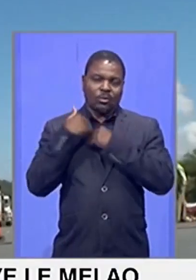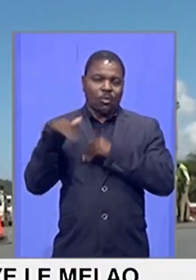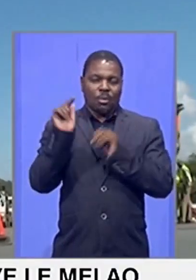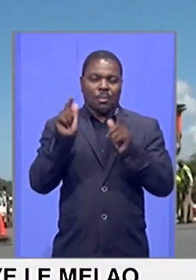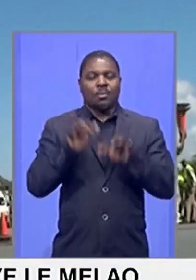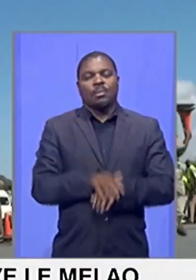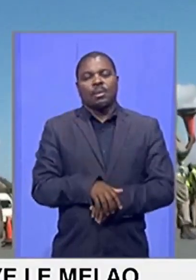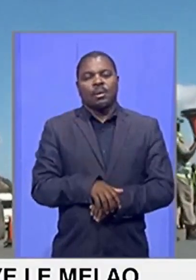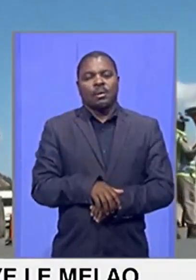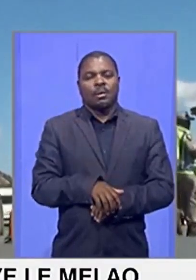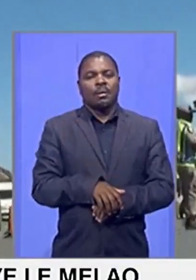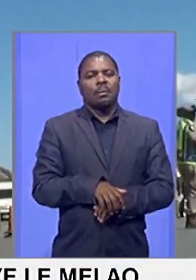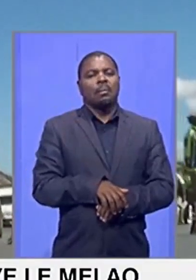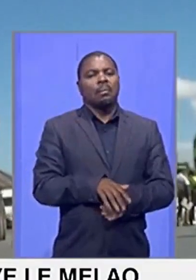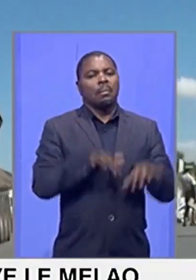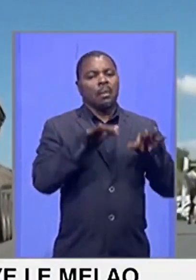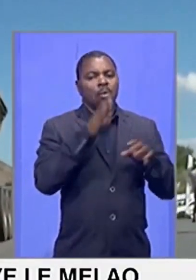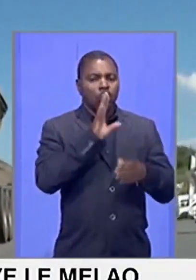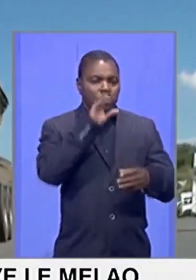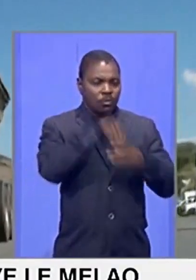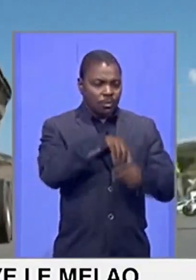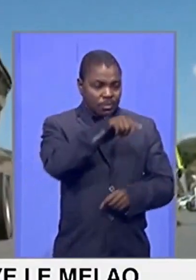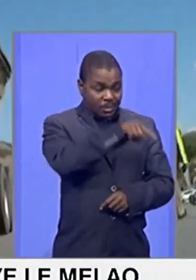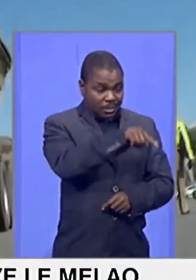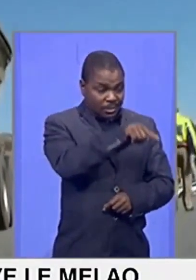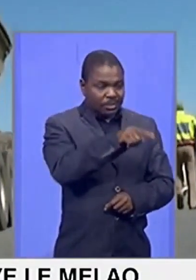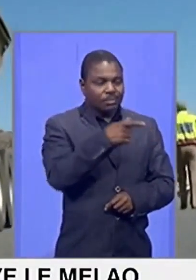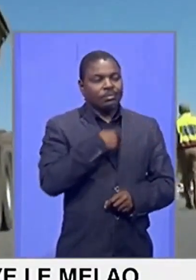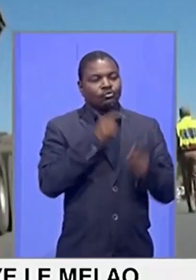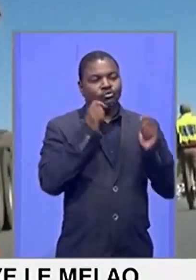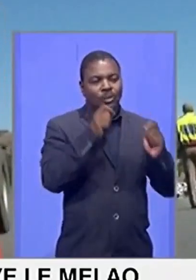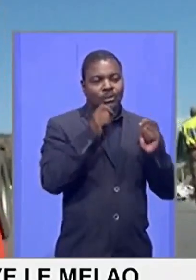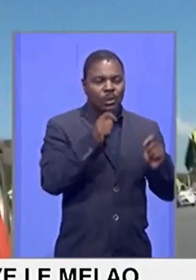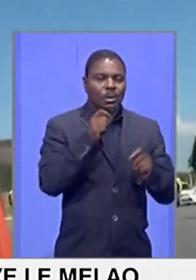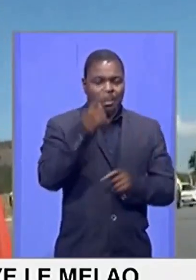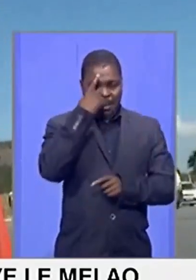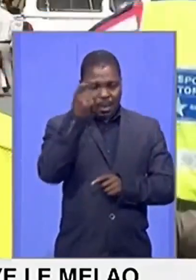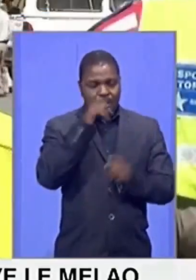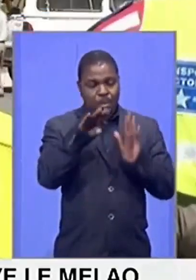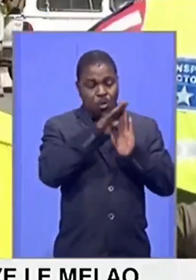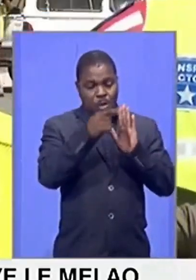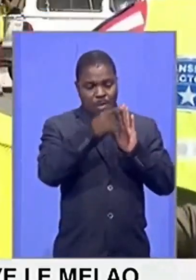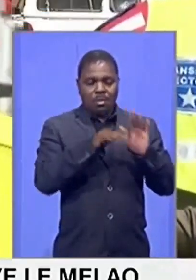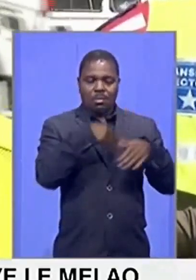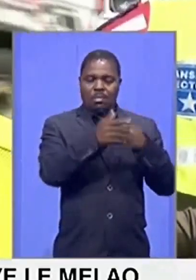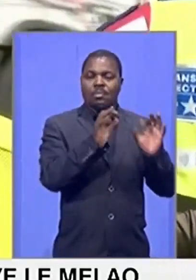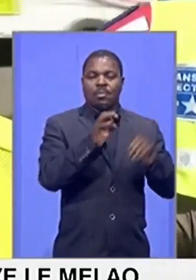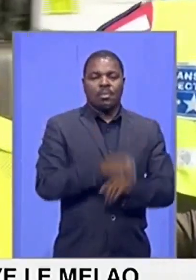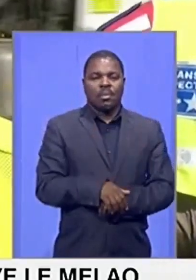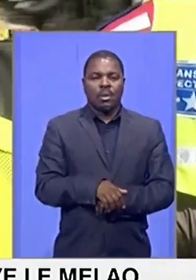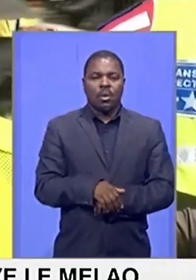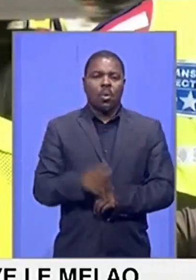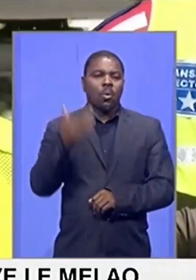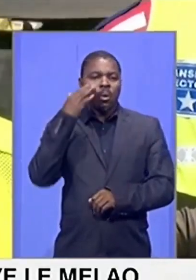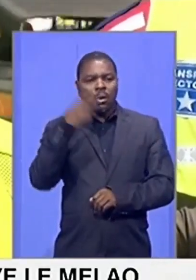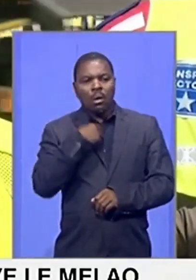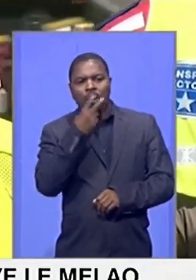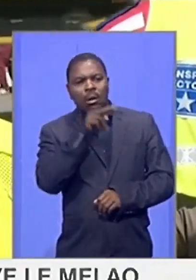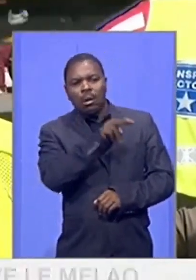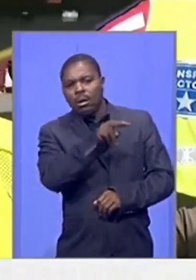Banka karolo le kaleng la dipalangwang ba na le tumelo ya hore matsholo ana a tla tsamaya hantle. When we see the